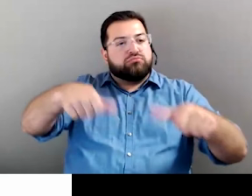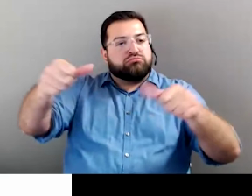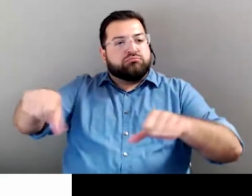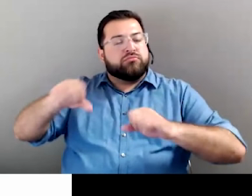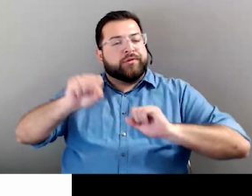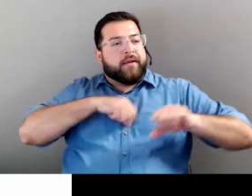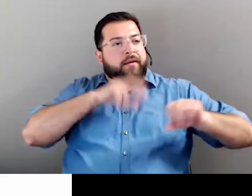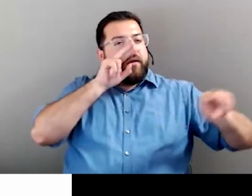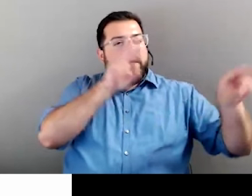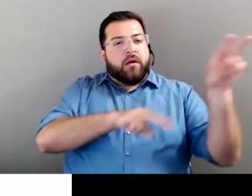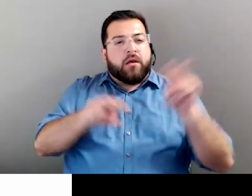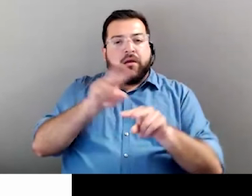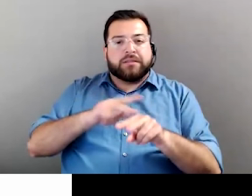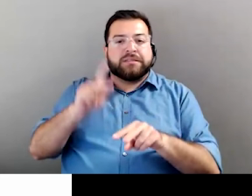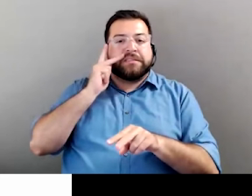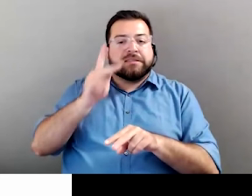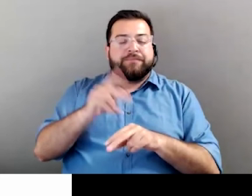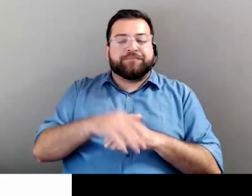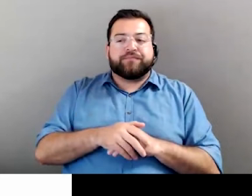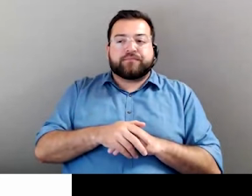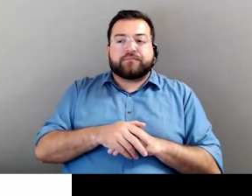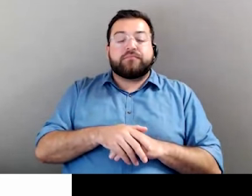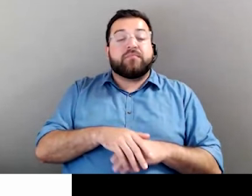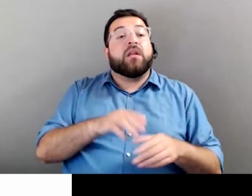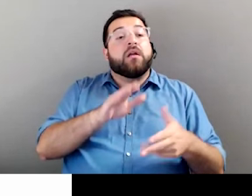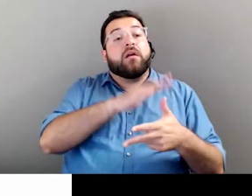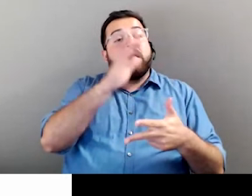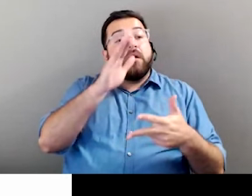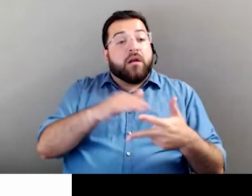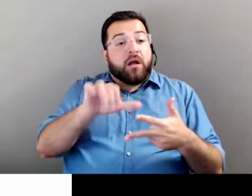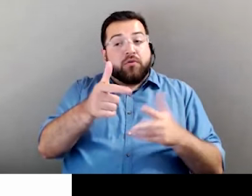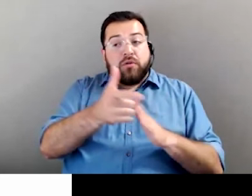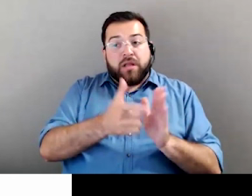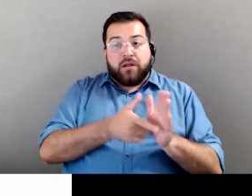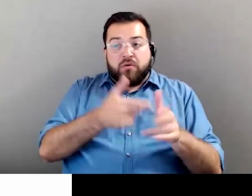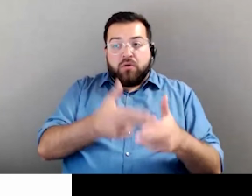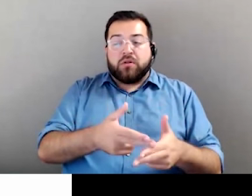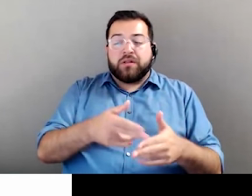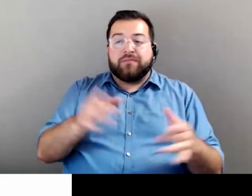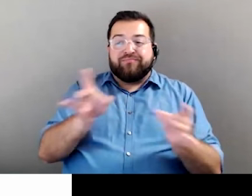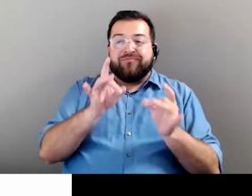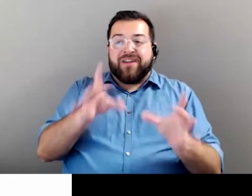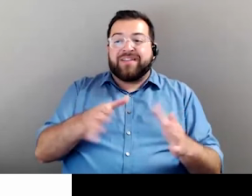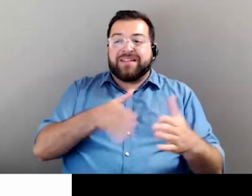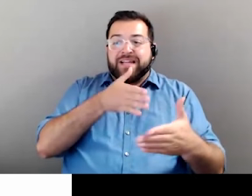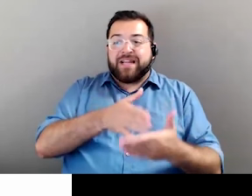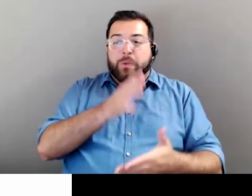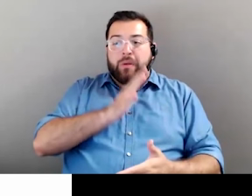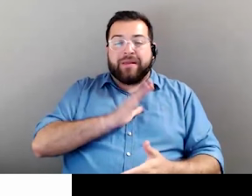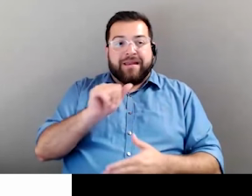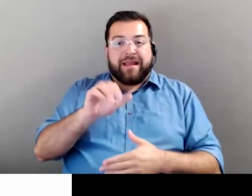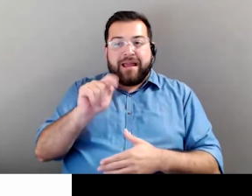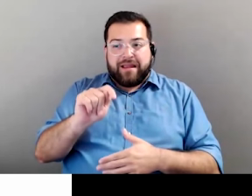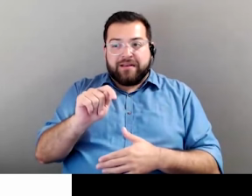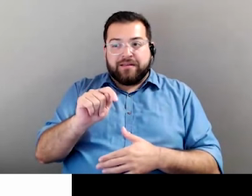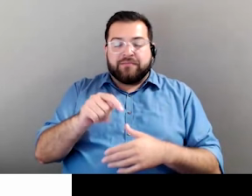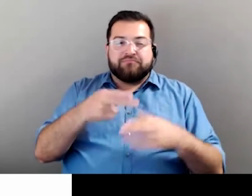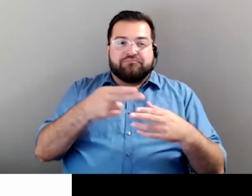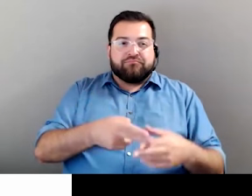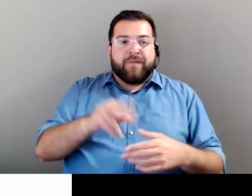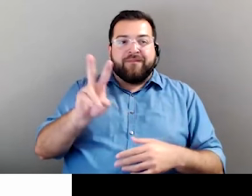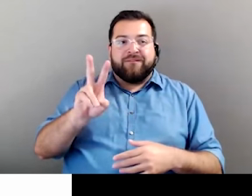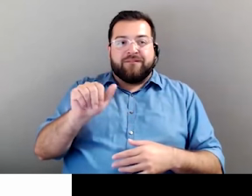there is also the Violence Against Women Act, which is VAWA. And this is basically